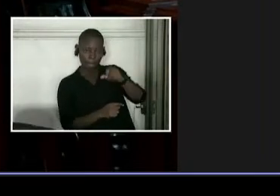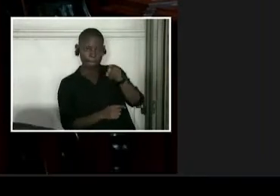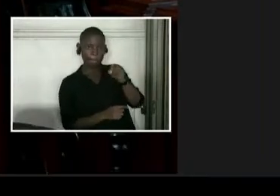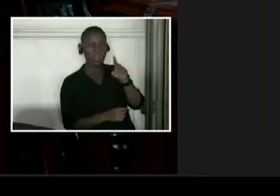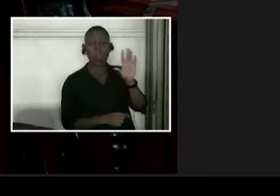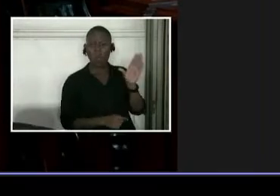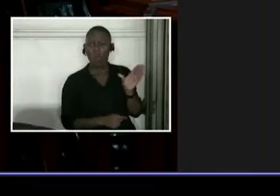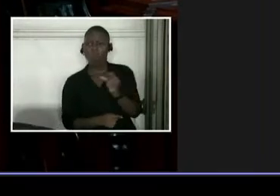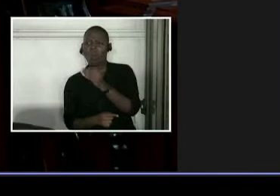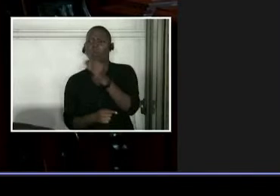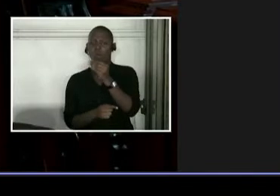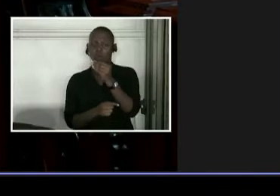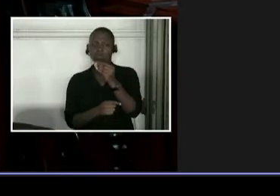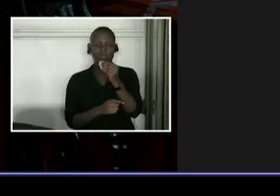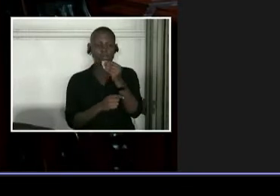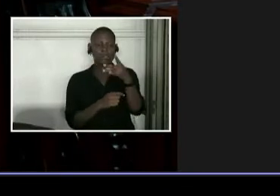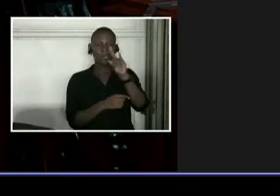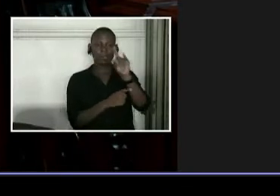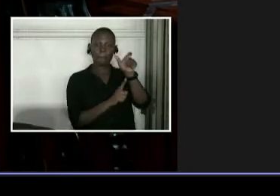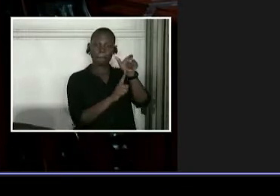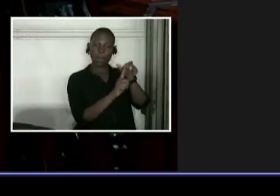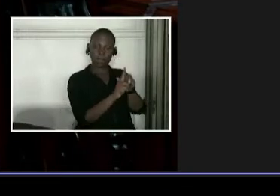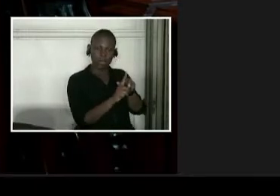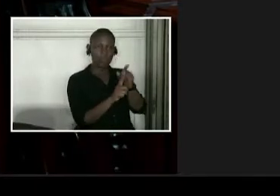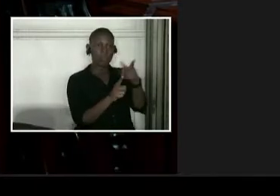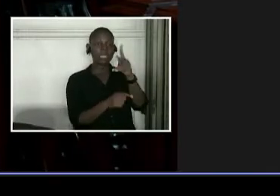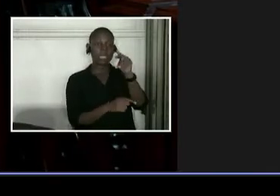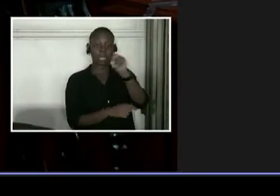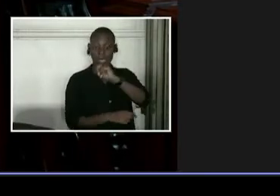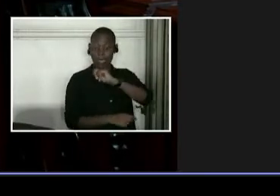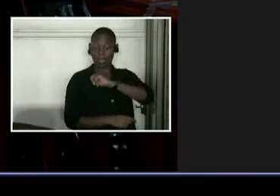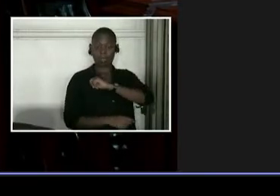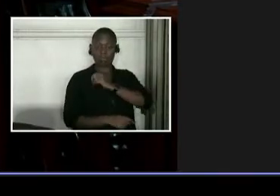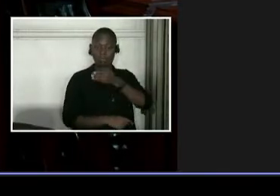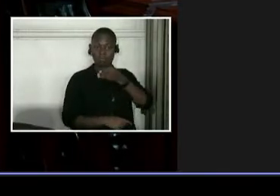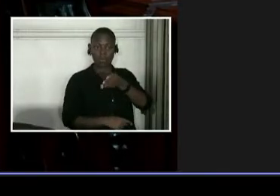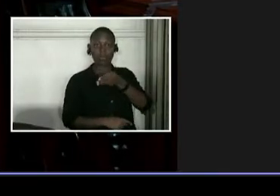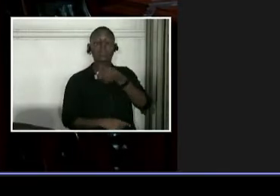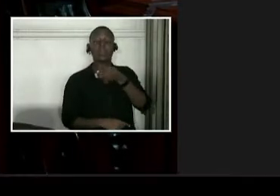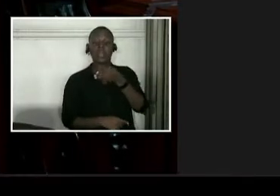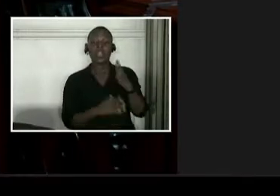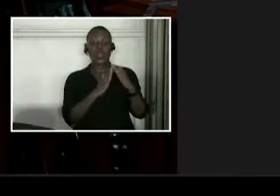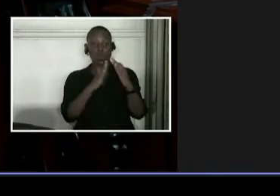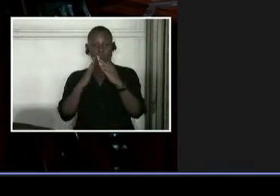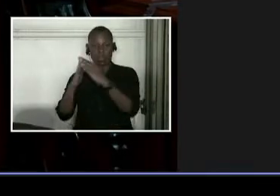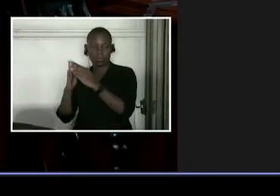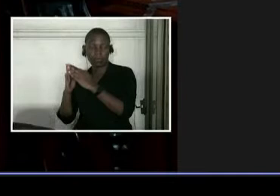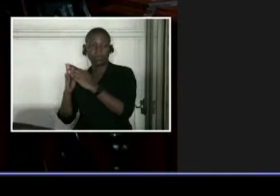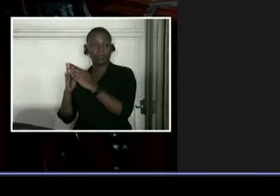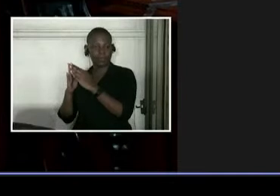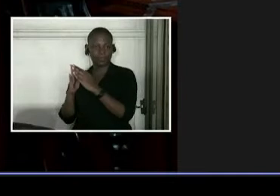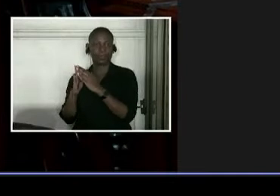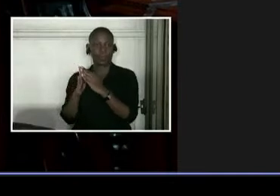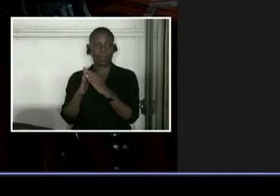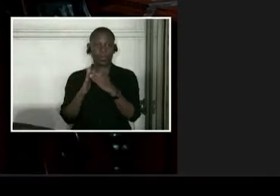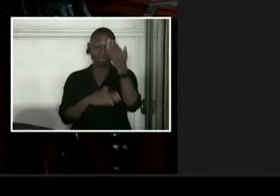wekomiti laKwaZulu-Natal le lokuhlaliswa kwabantu. Sibingelele